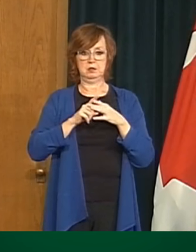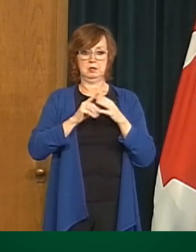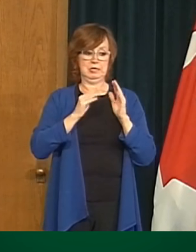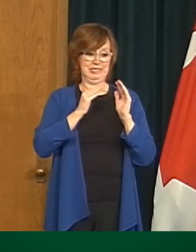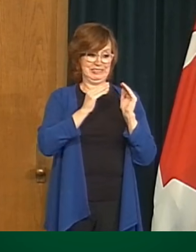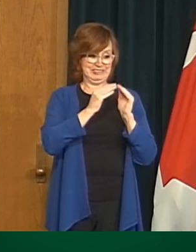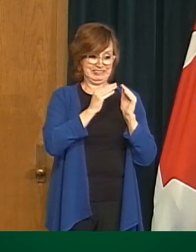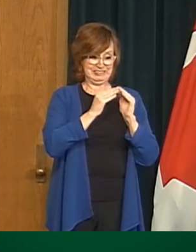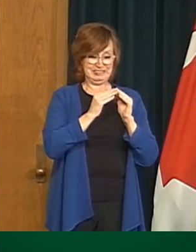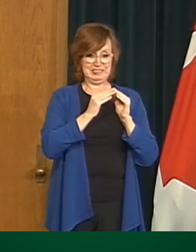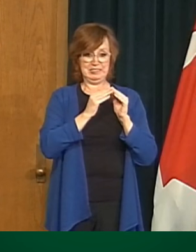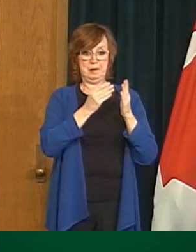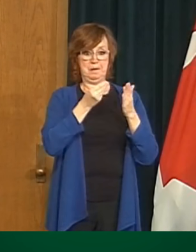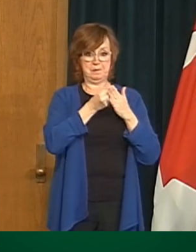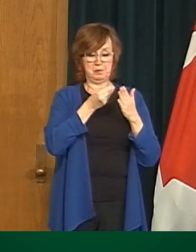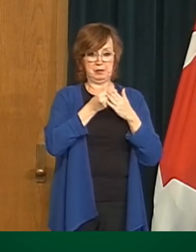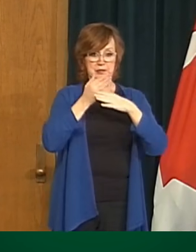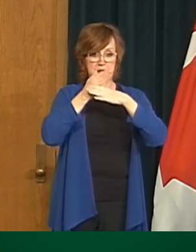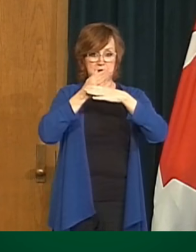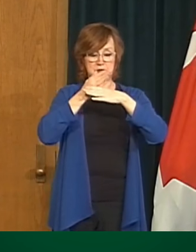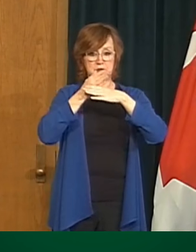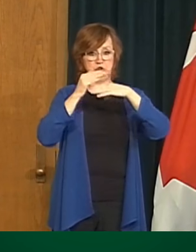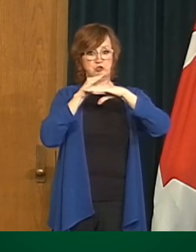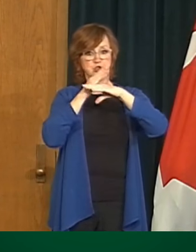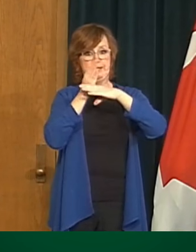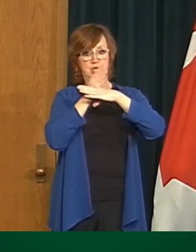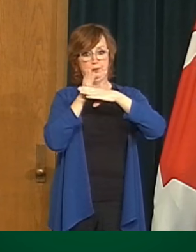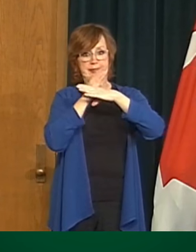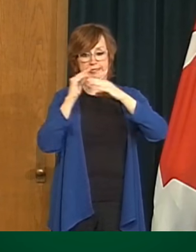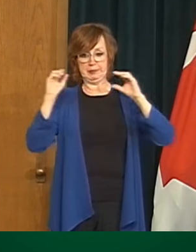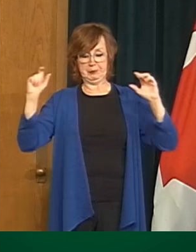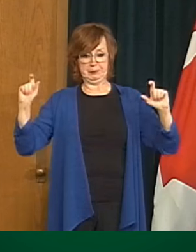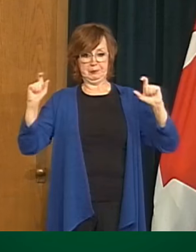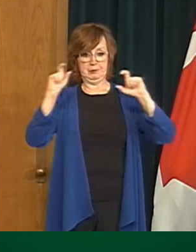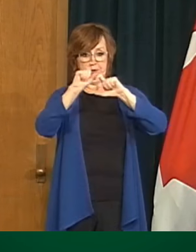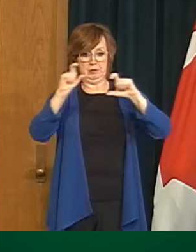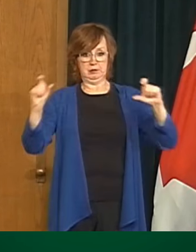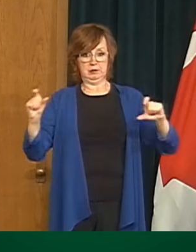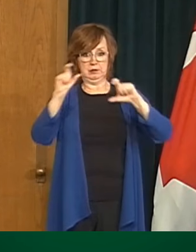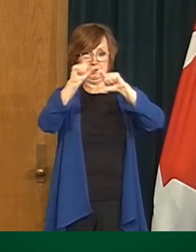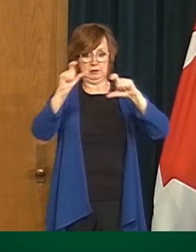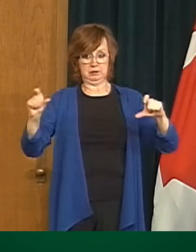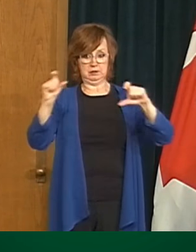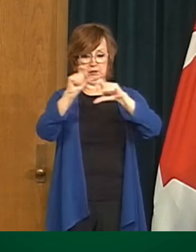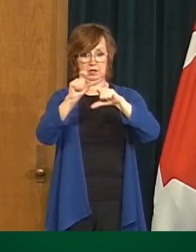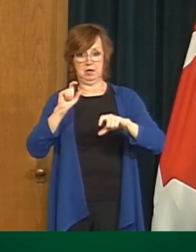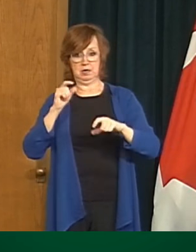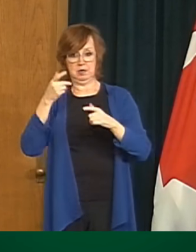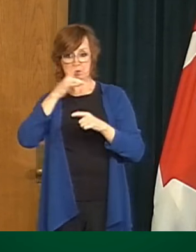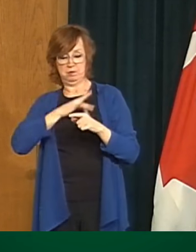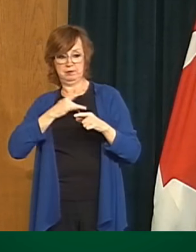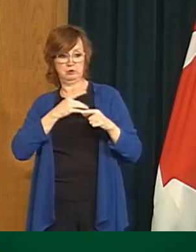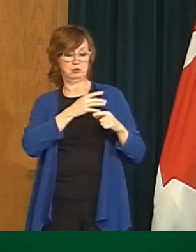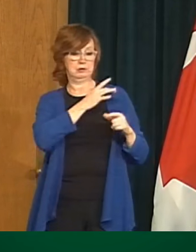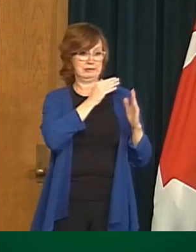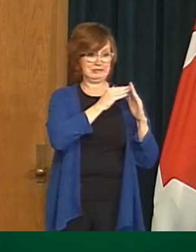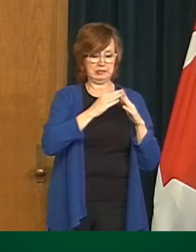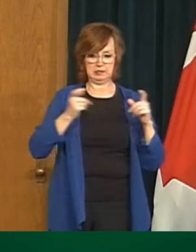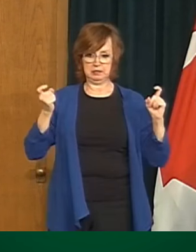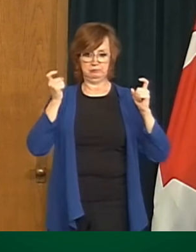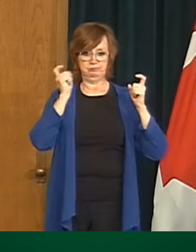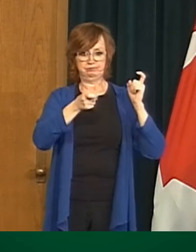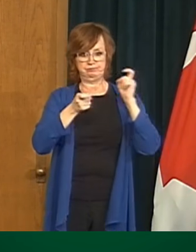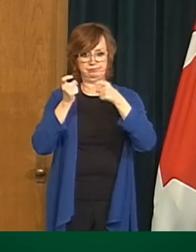that in the days ahead, as opposed to metering out over the course of the year, so that our municipalities have the